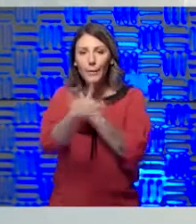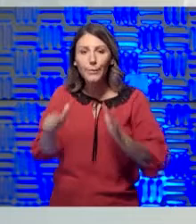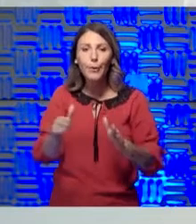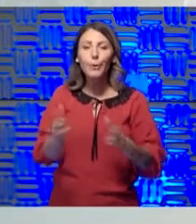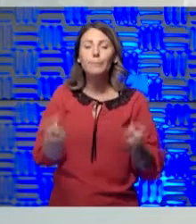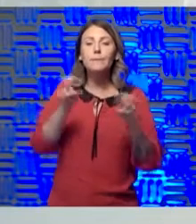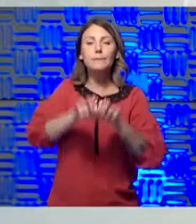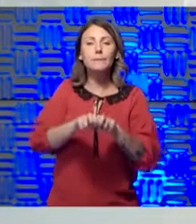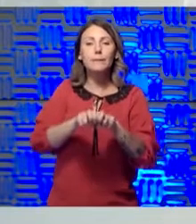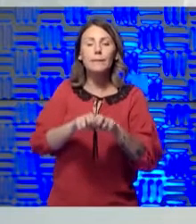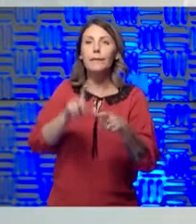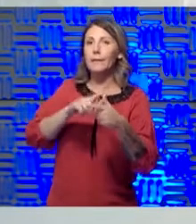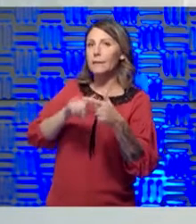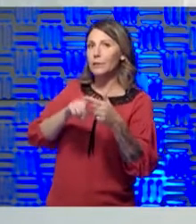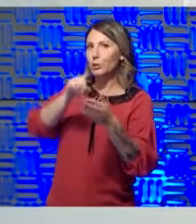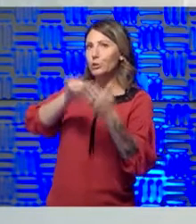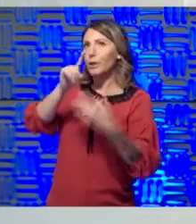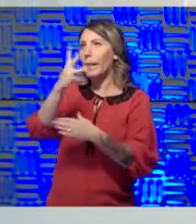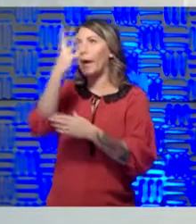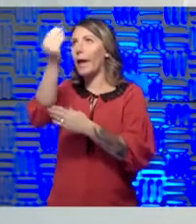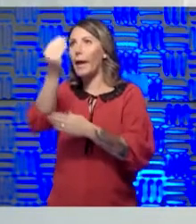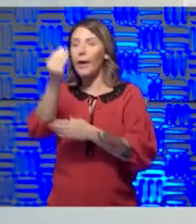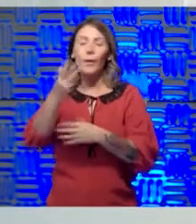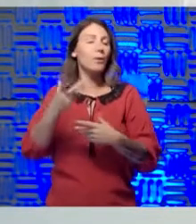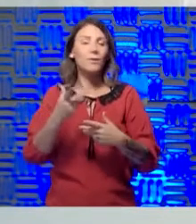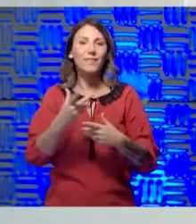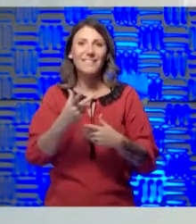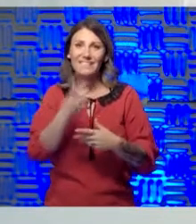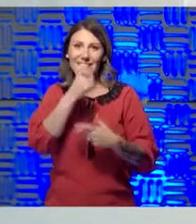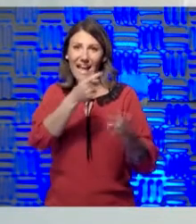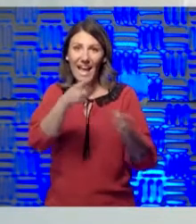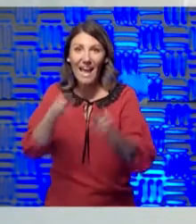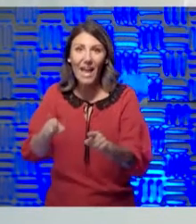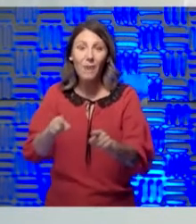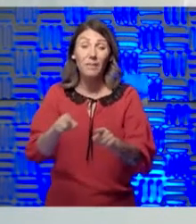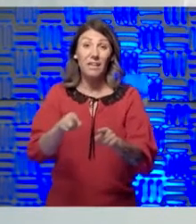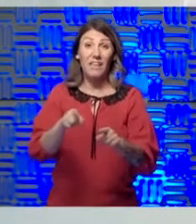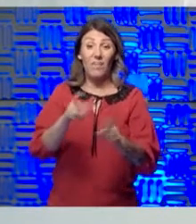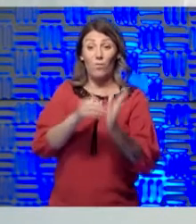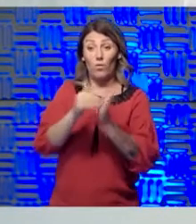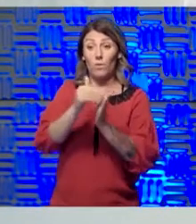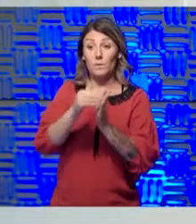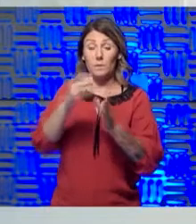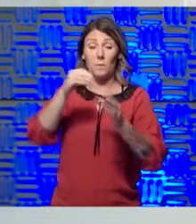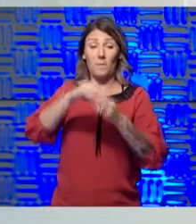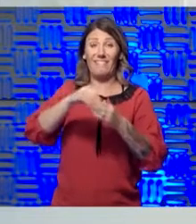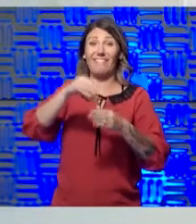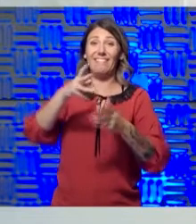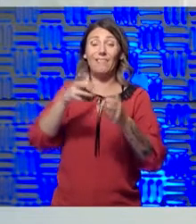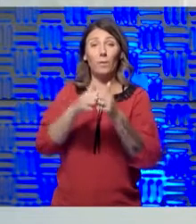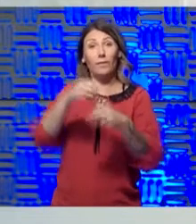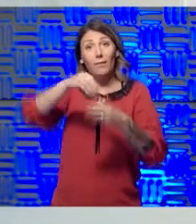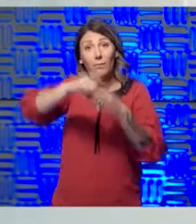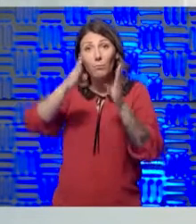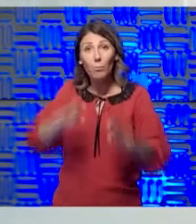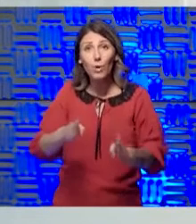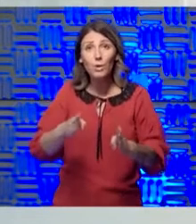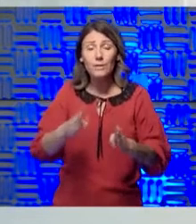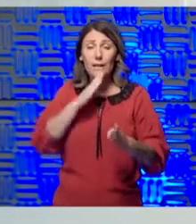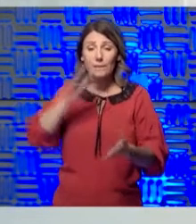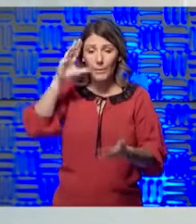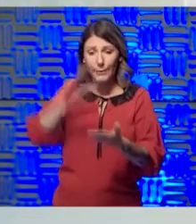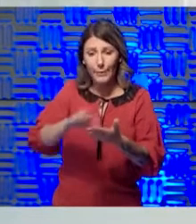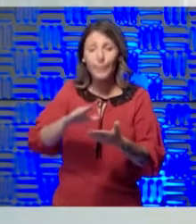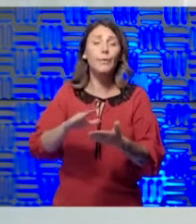room and checking out process. And the frequency of those in-person visits has decreased significantly without really impacting